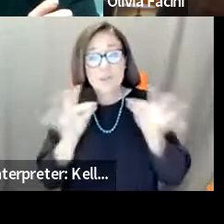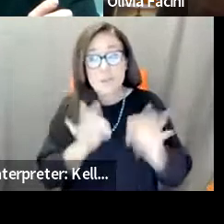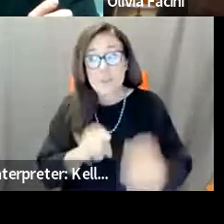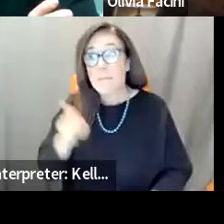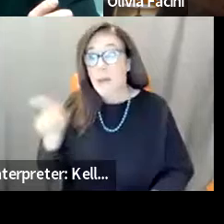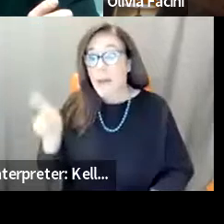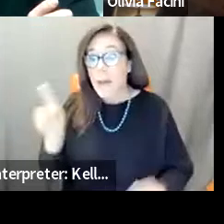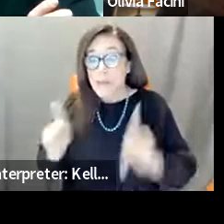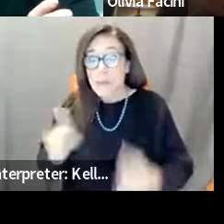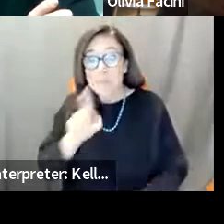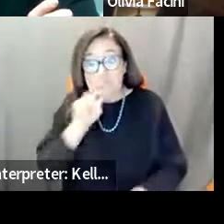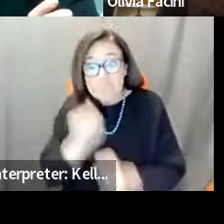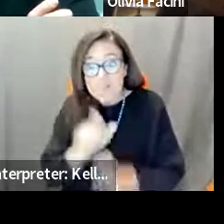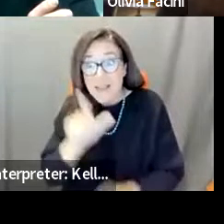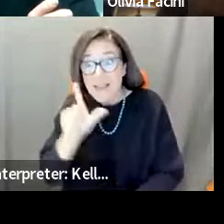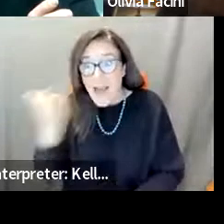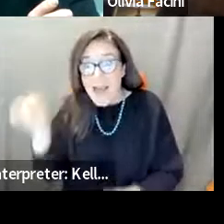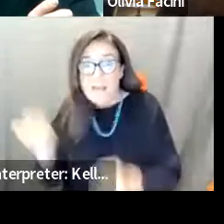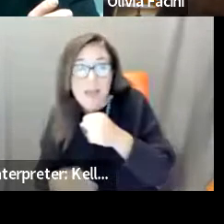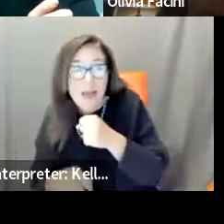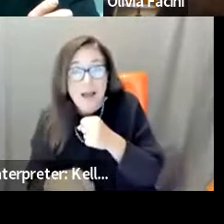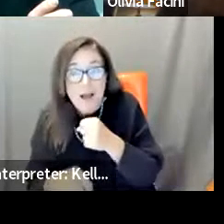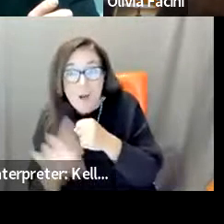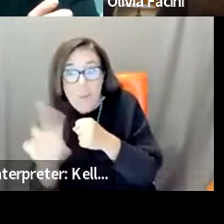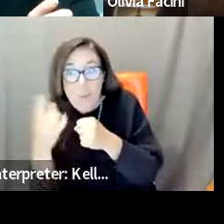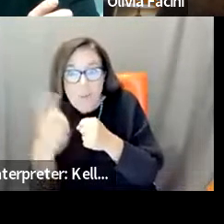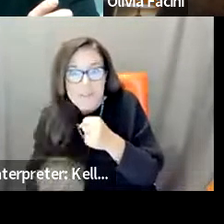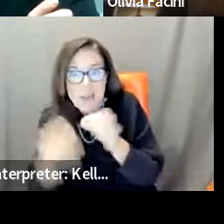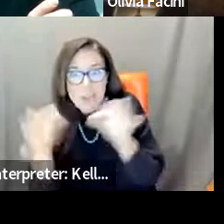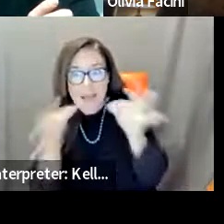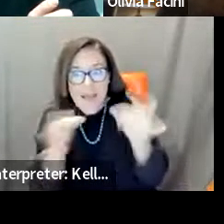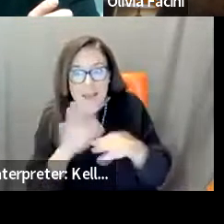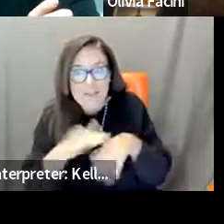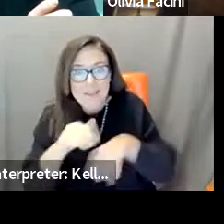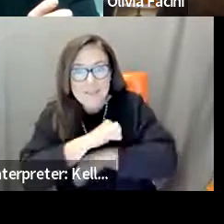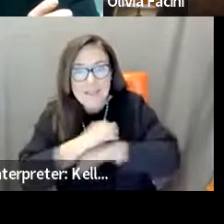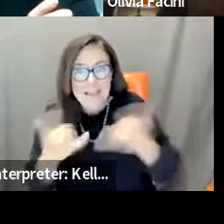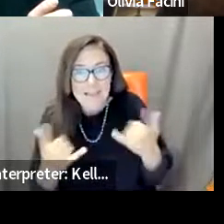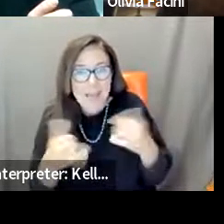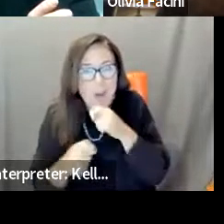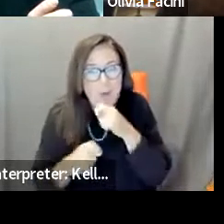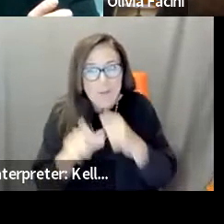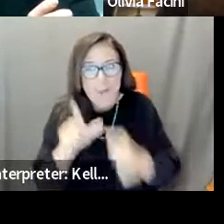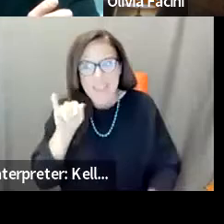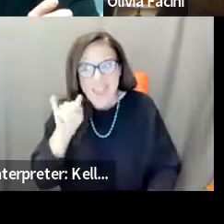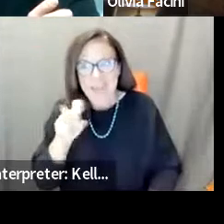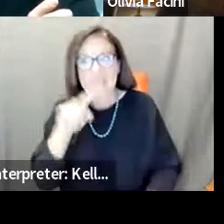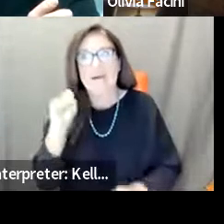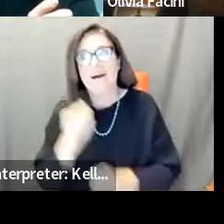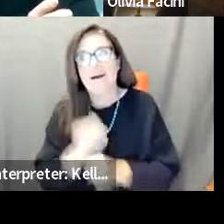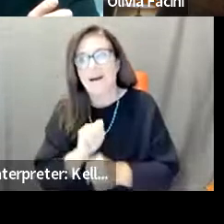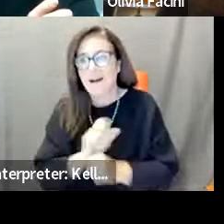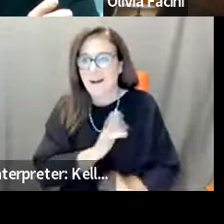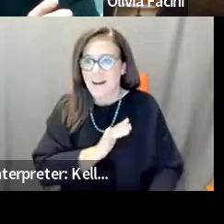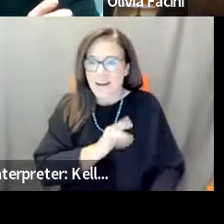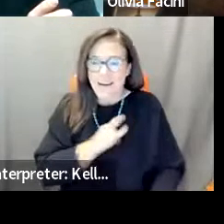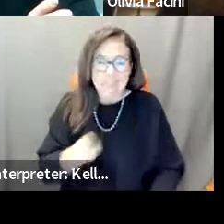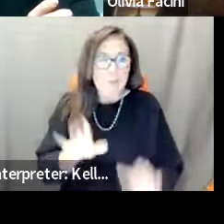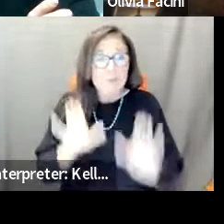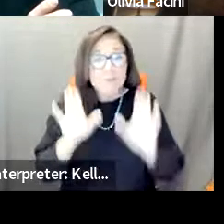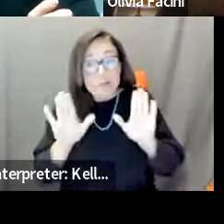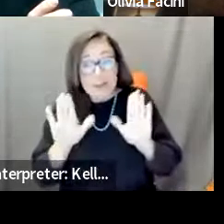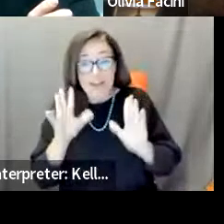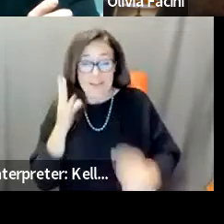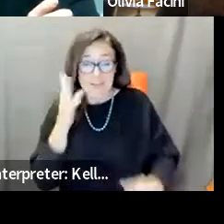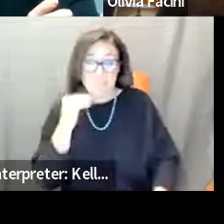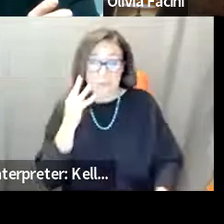like a personalized audio described event. And it just was really a great experience.